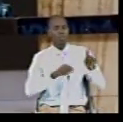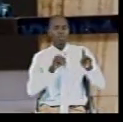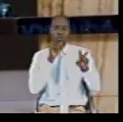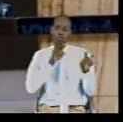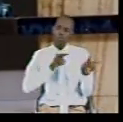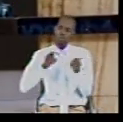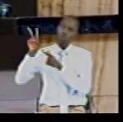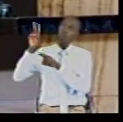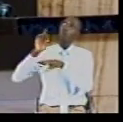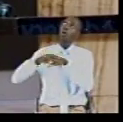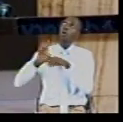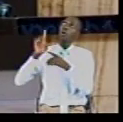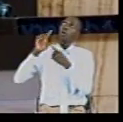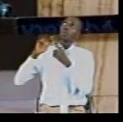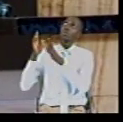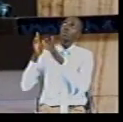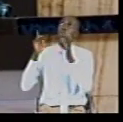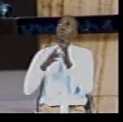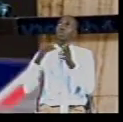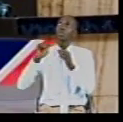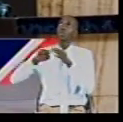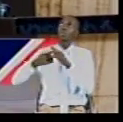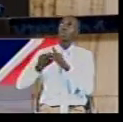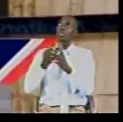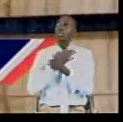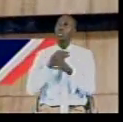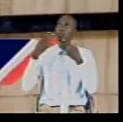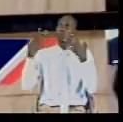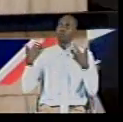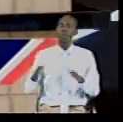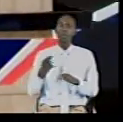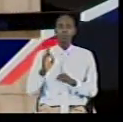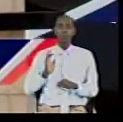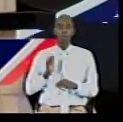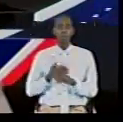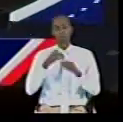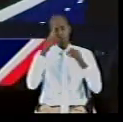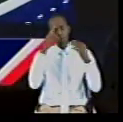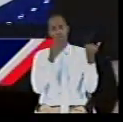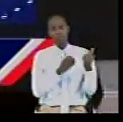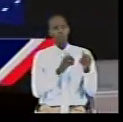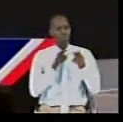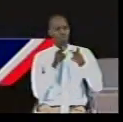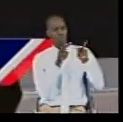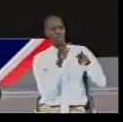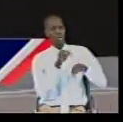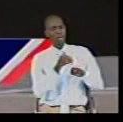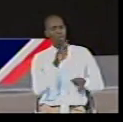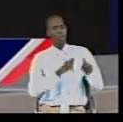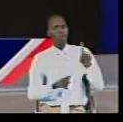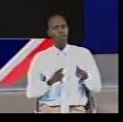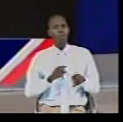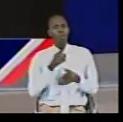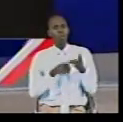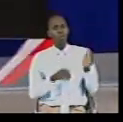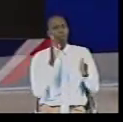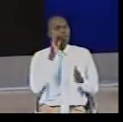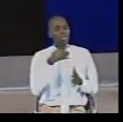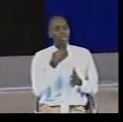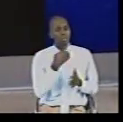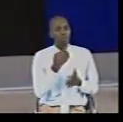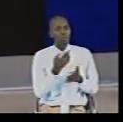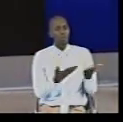the author and the finisher of our faith, looking at people, what they will say, what they will do, and what